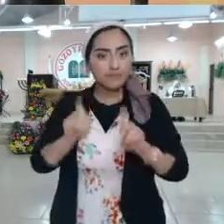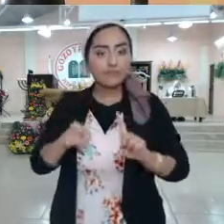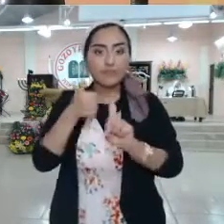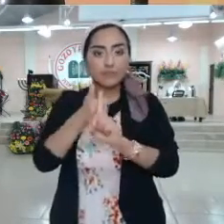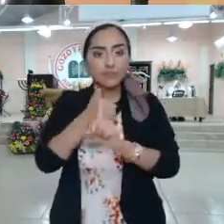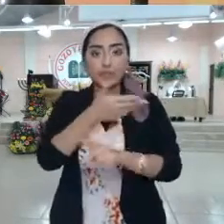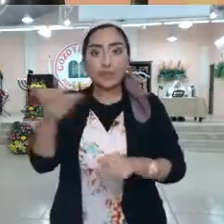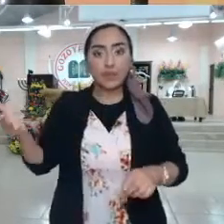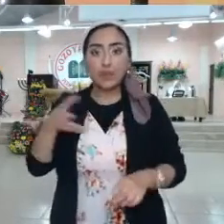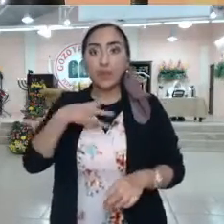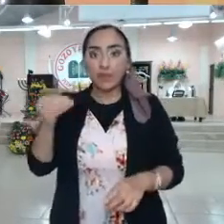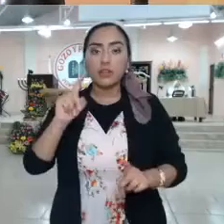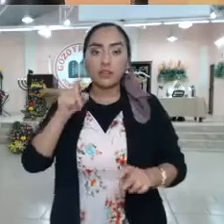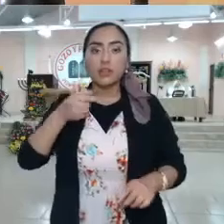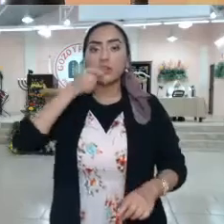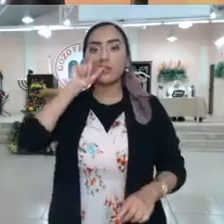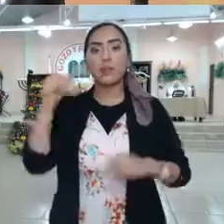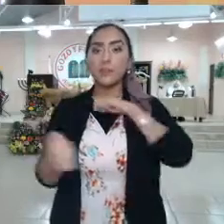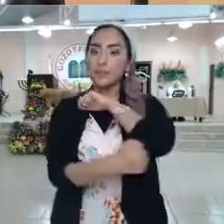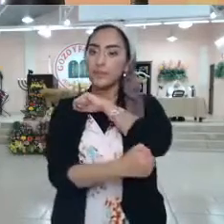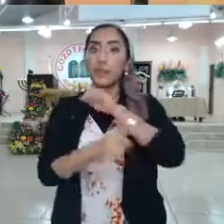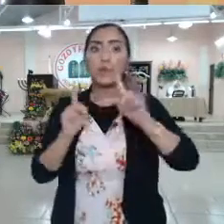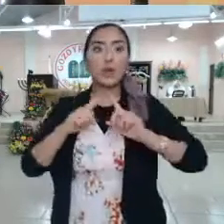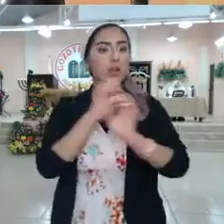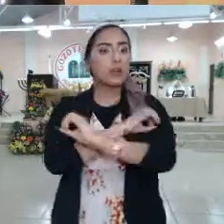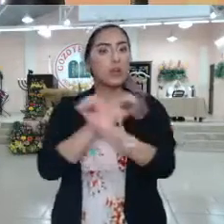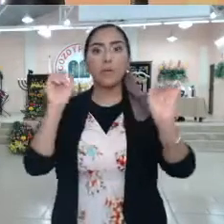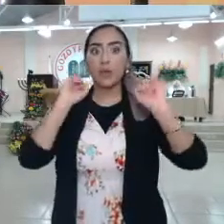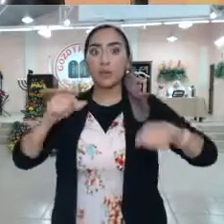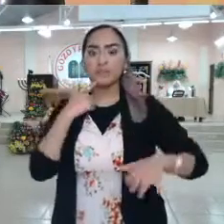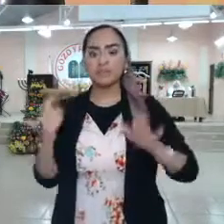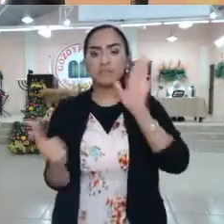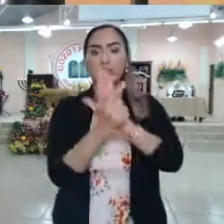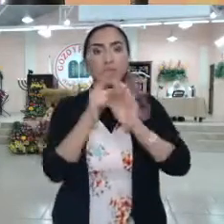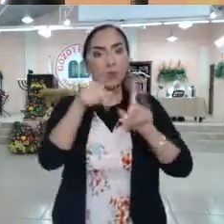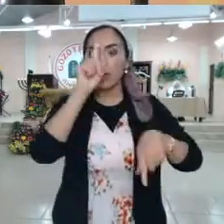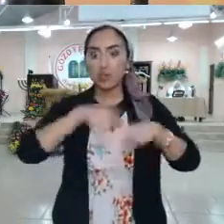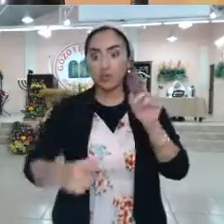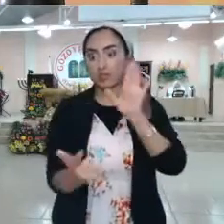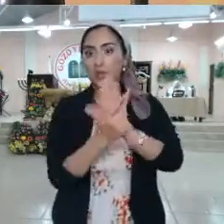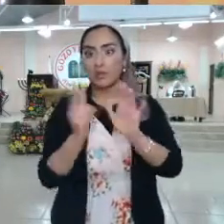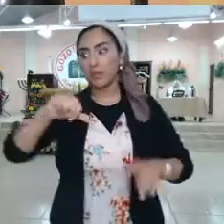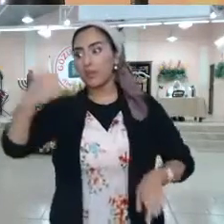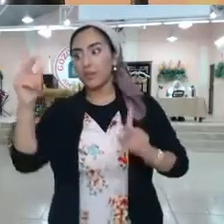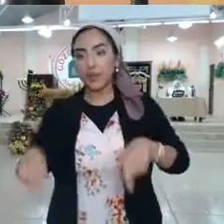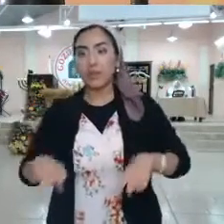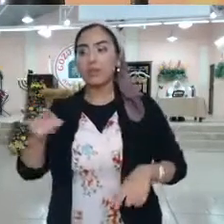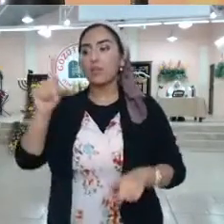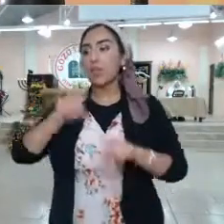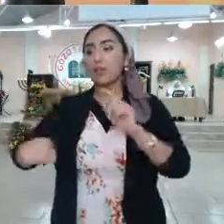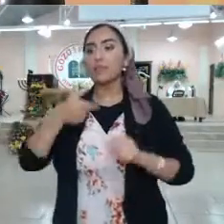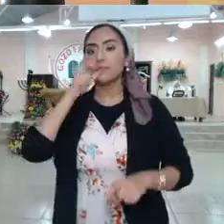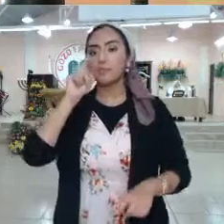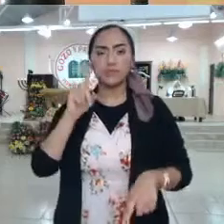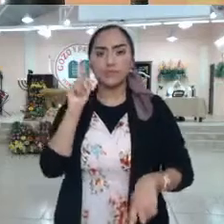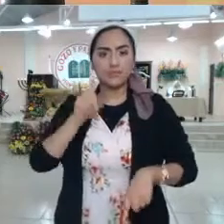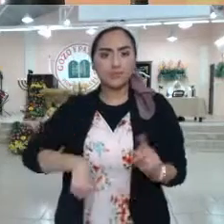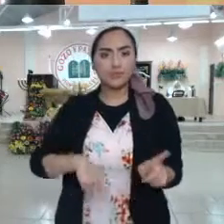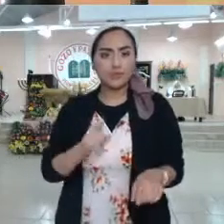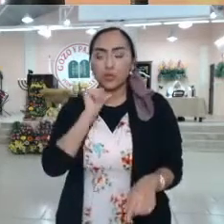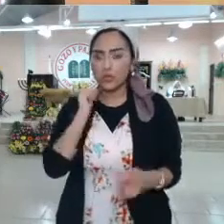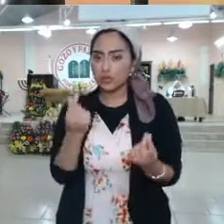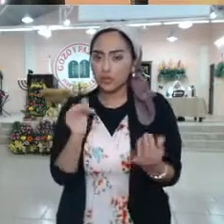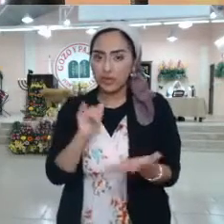to y entonces test, to tome de try pesas. each Pero one, and nadie then you puede take a Pesach. But prohibir, no one tú no puedes can't prohibir forbid, a you nadie, can't forbid no to tomes de anyone, pesas. No lo don't pueden- take a no lo Pesach.